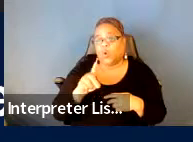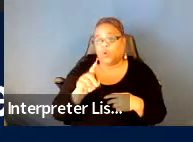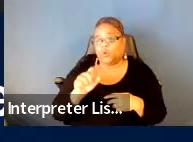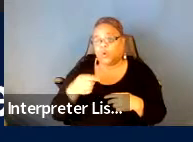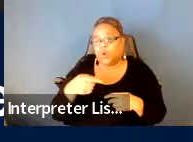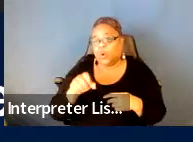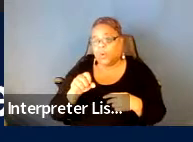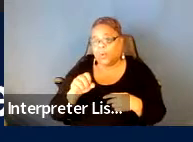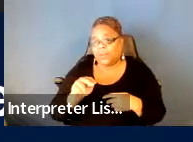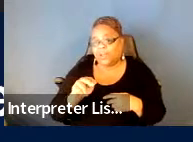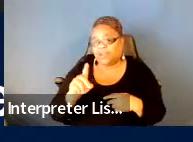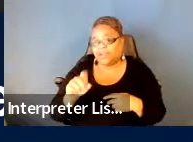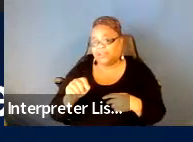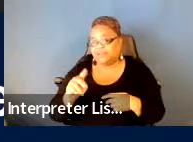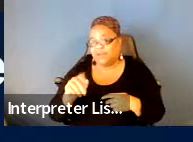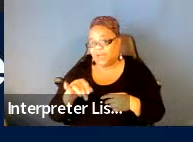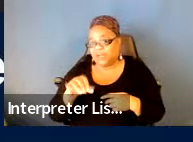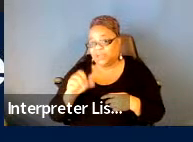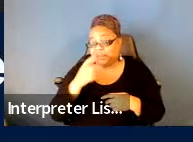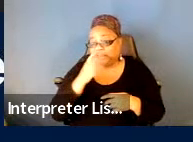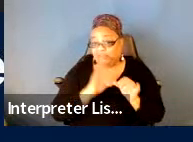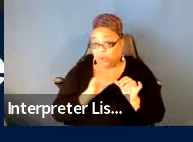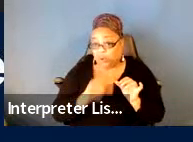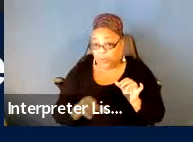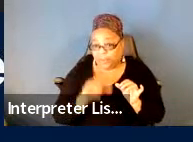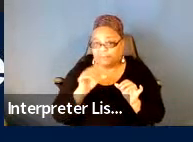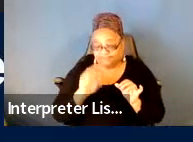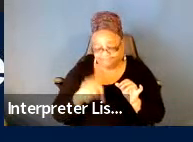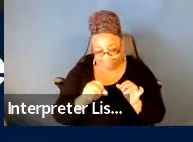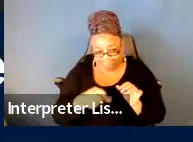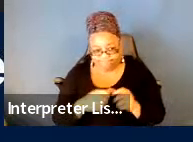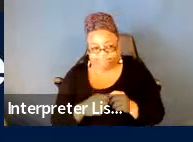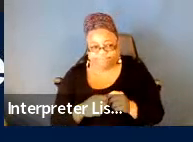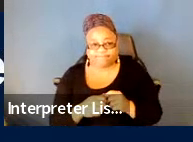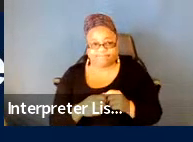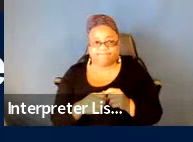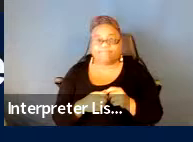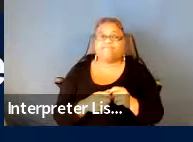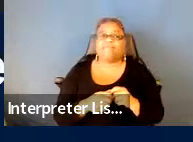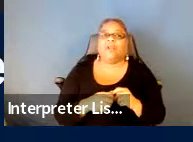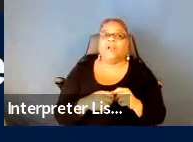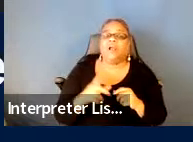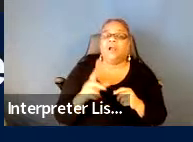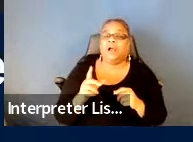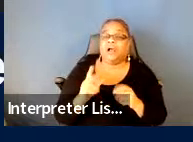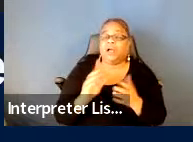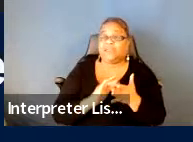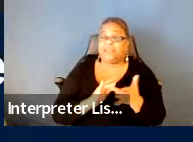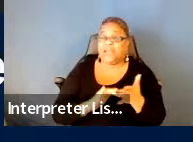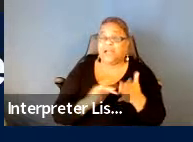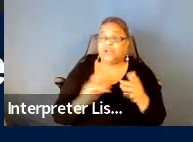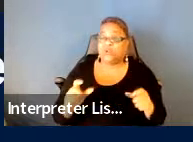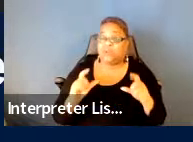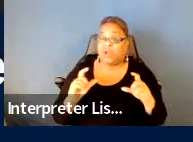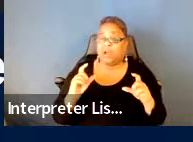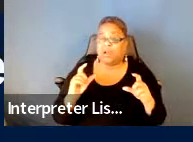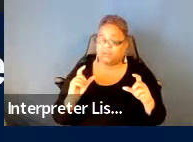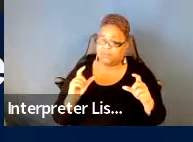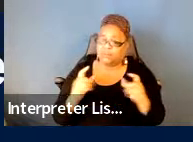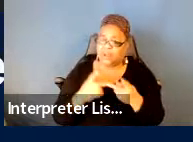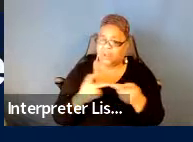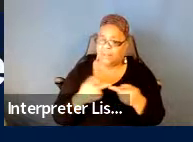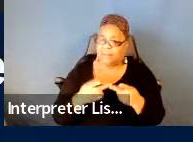slide, slide 20. Where should tactile signs be placed at doorways without